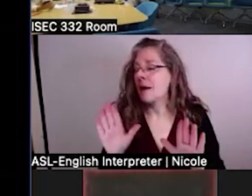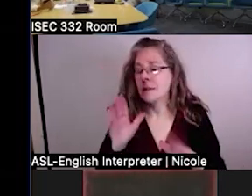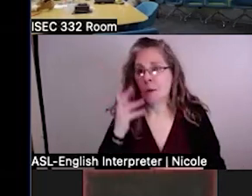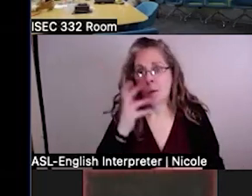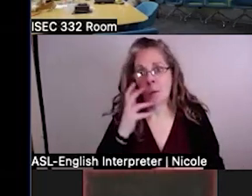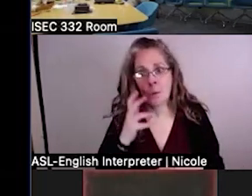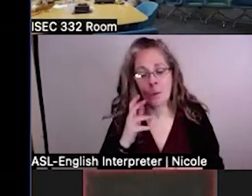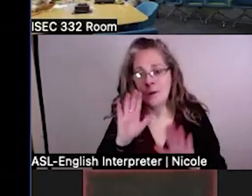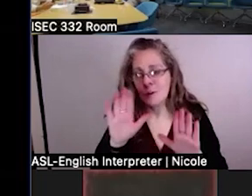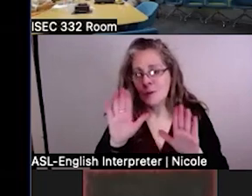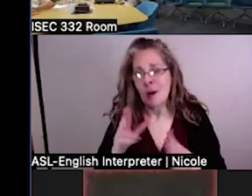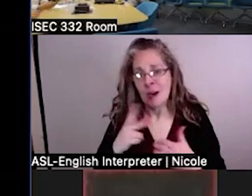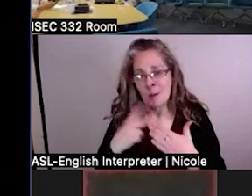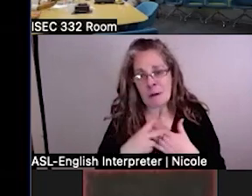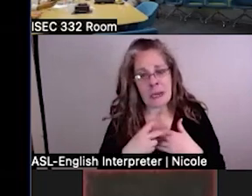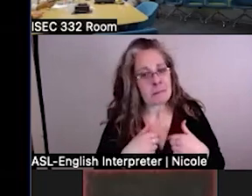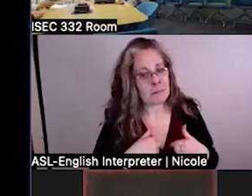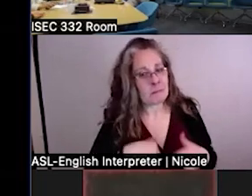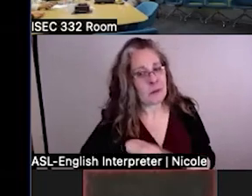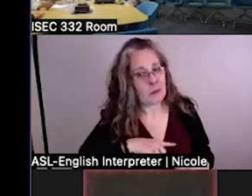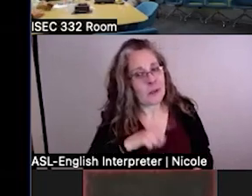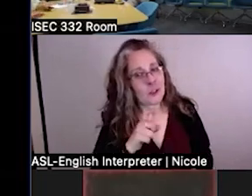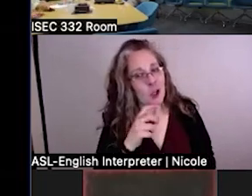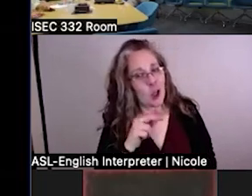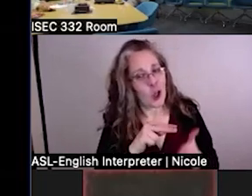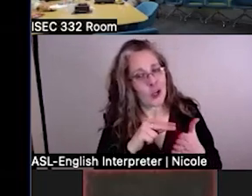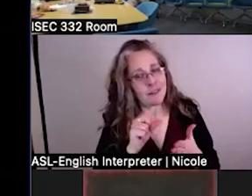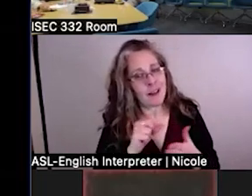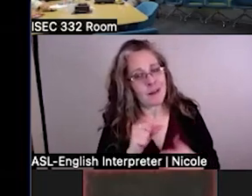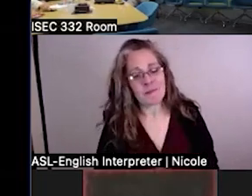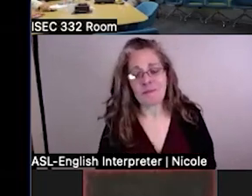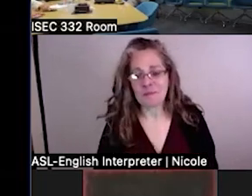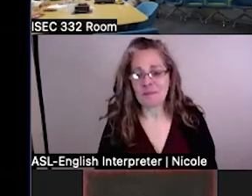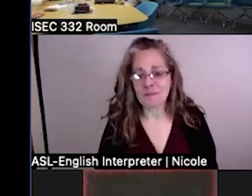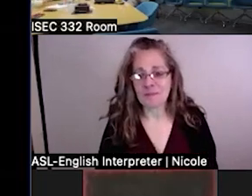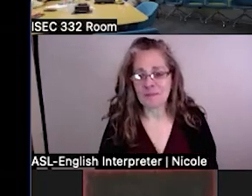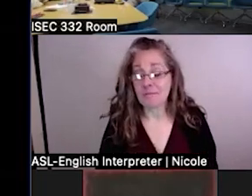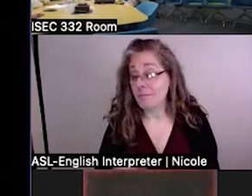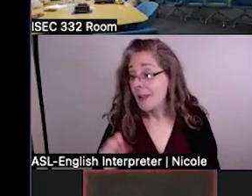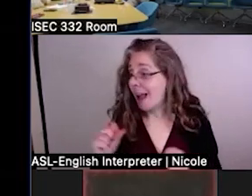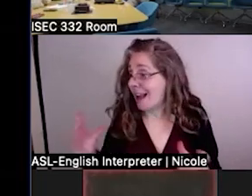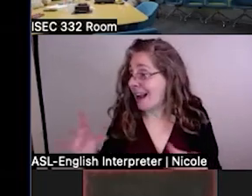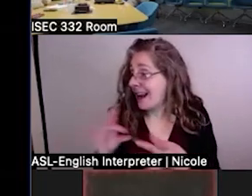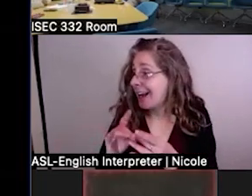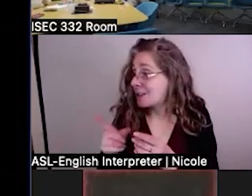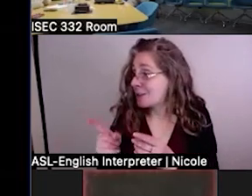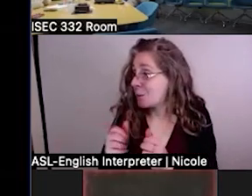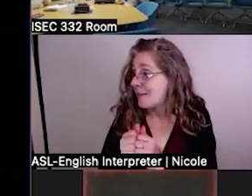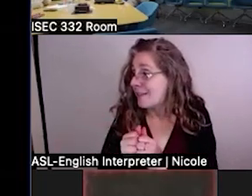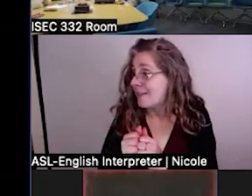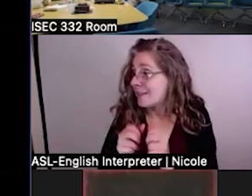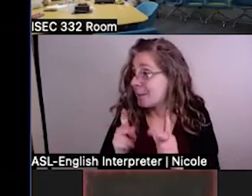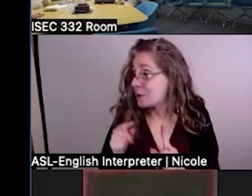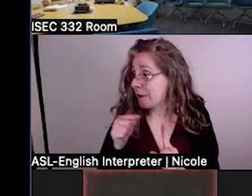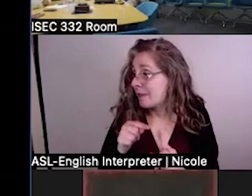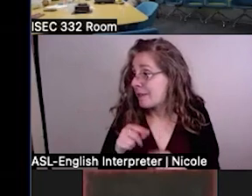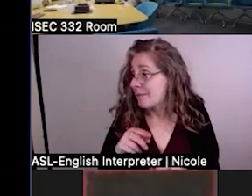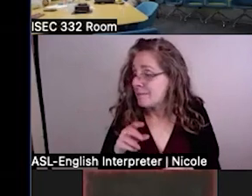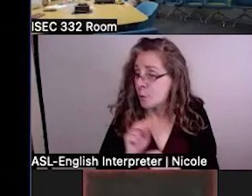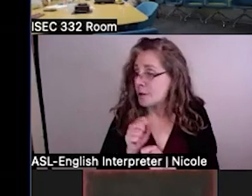you should totally apply. Like, Yeah, you we should look at that. apply it. Yeah. I can connect you with my friend. All right, yeah, I appreciate that. Thank